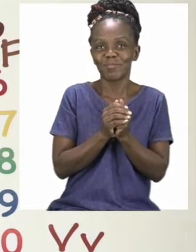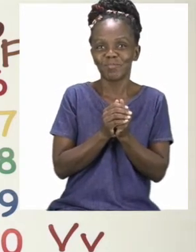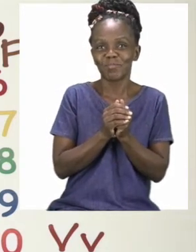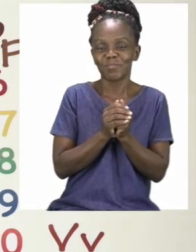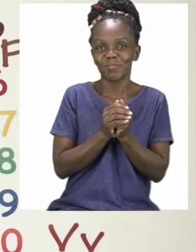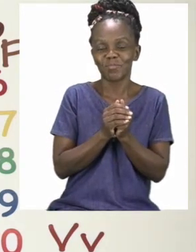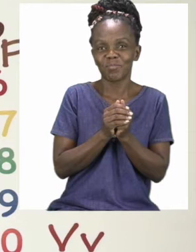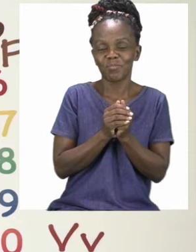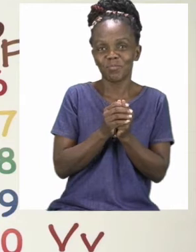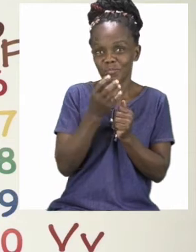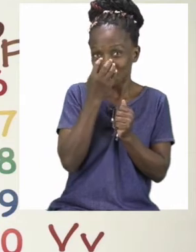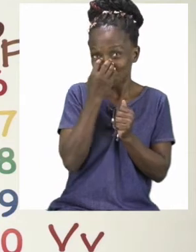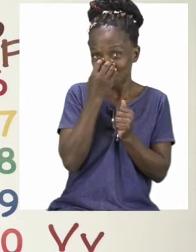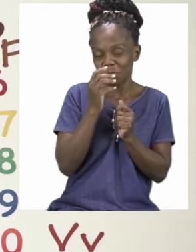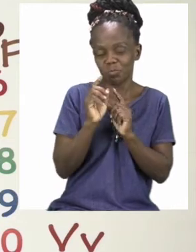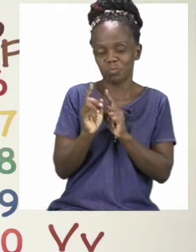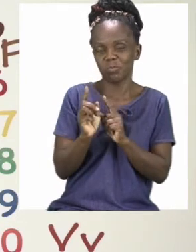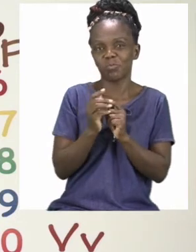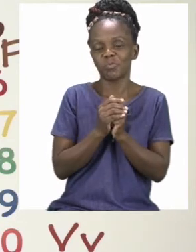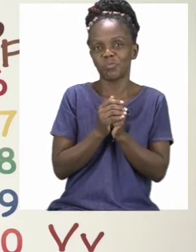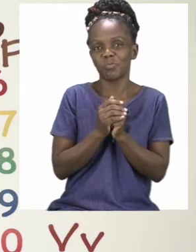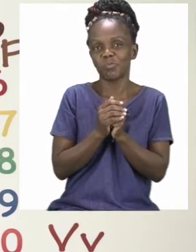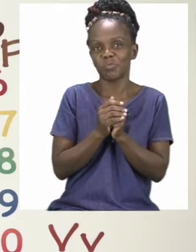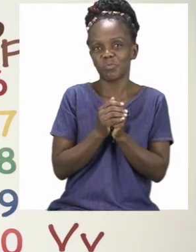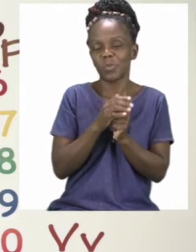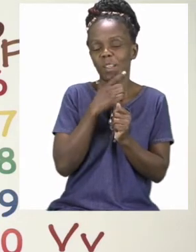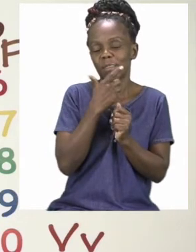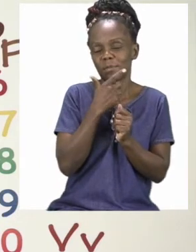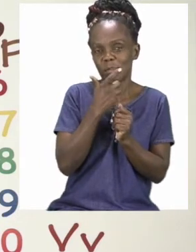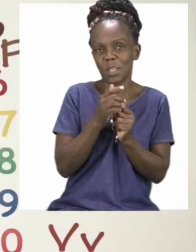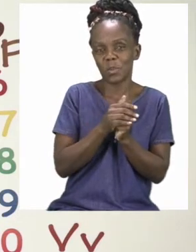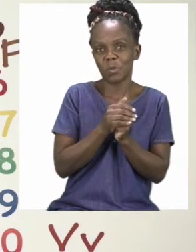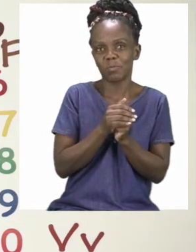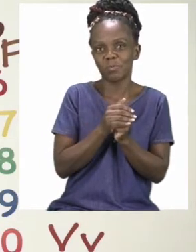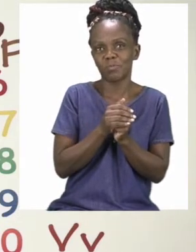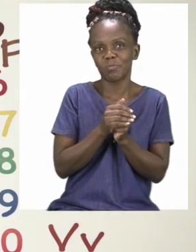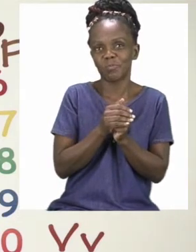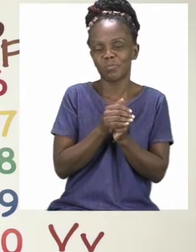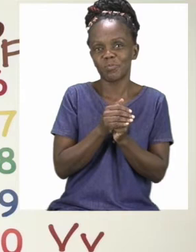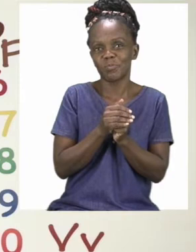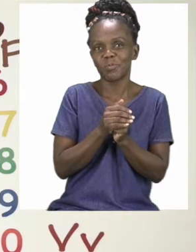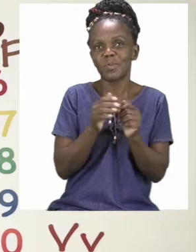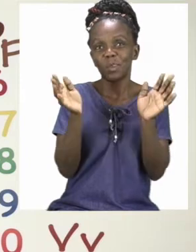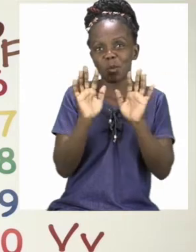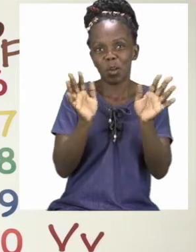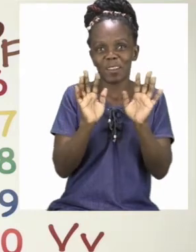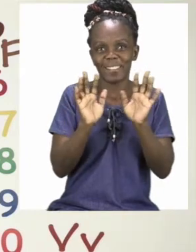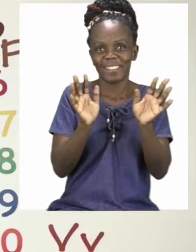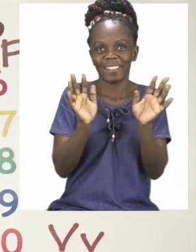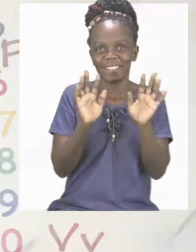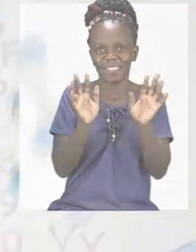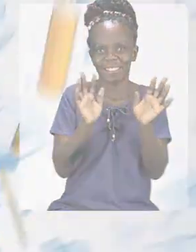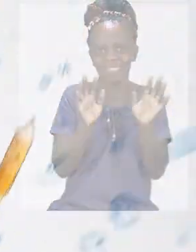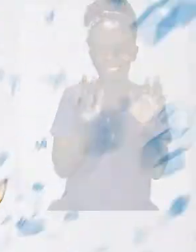from Sashi and I, we would like to say thank you for joining us today and goodbye.